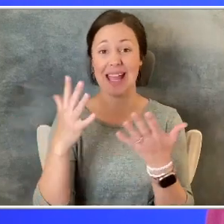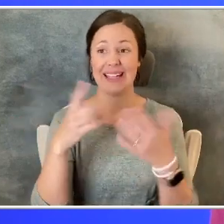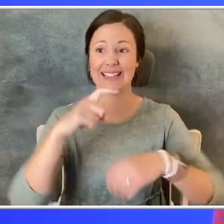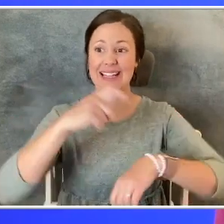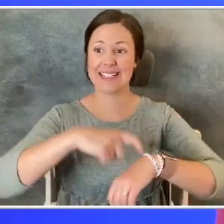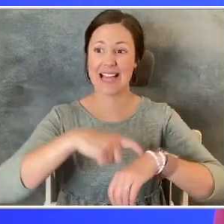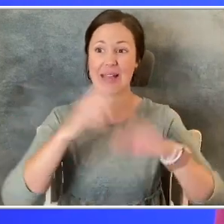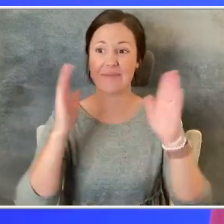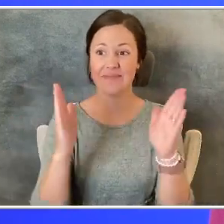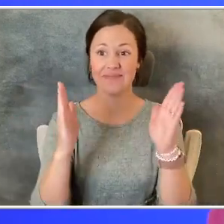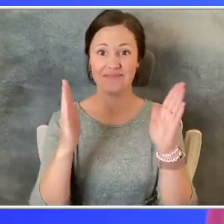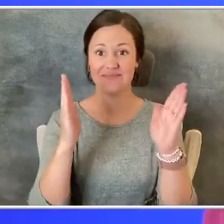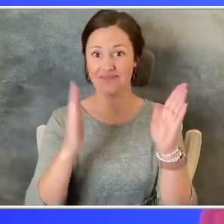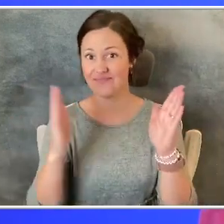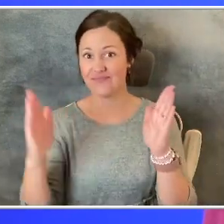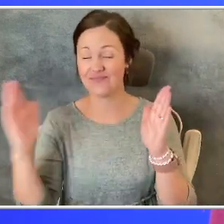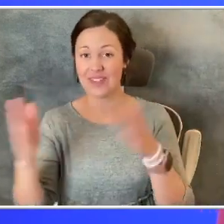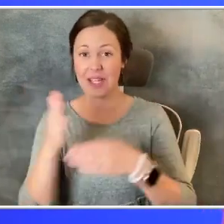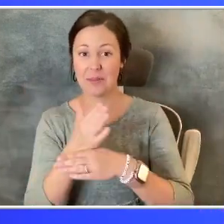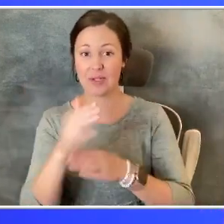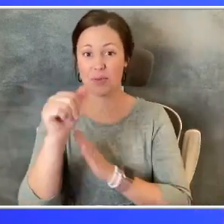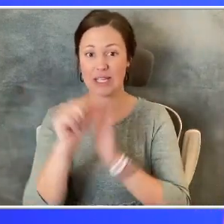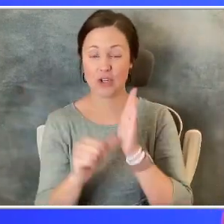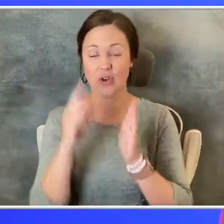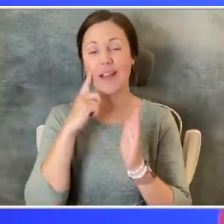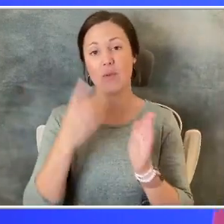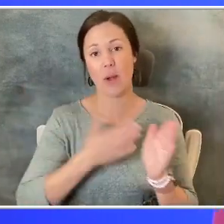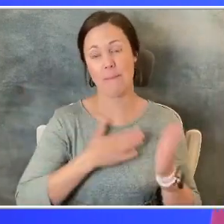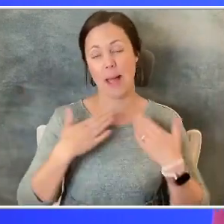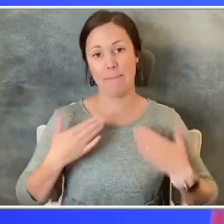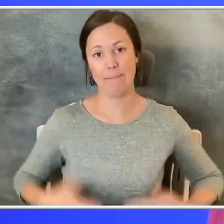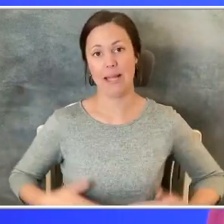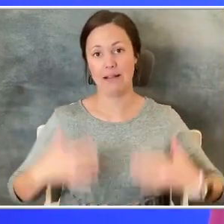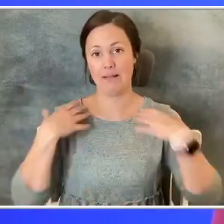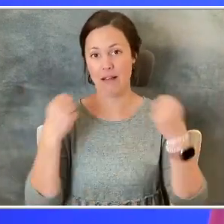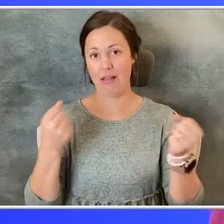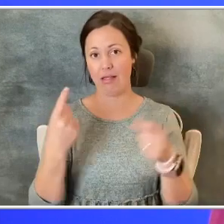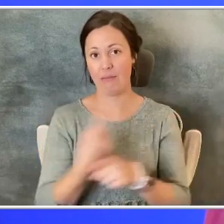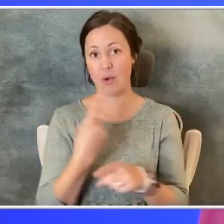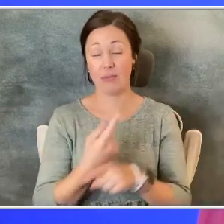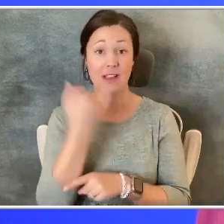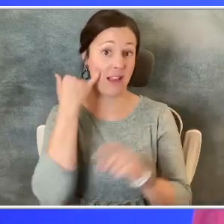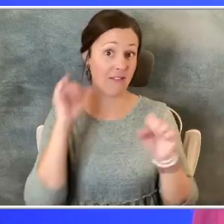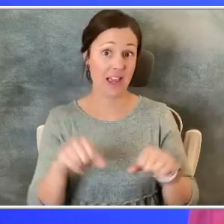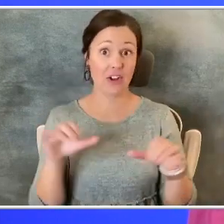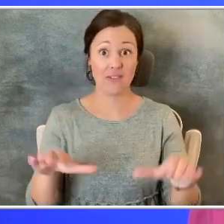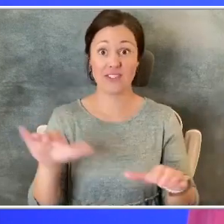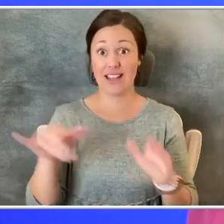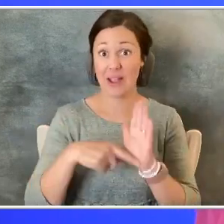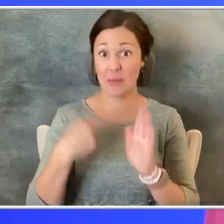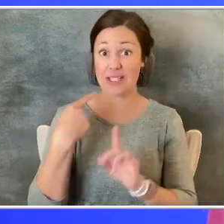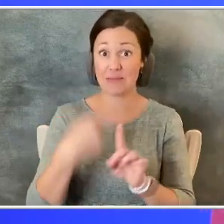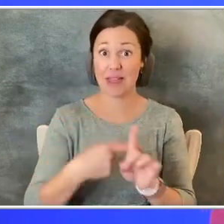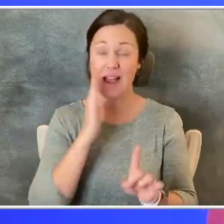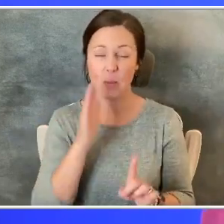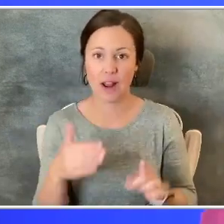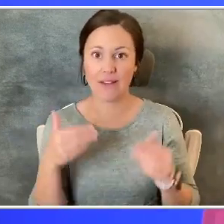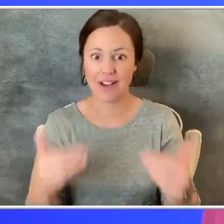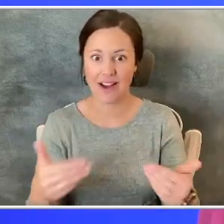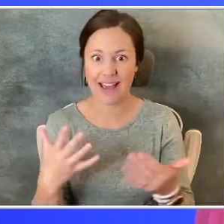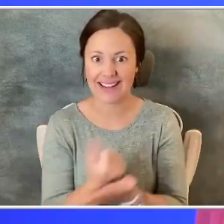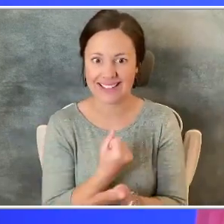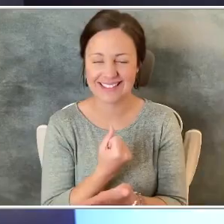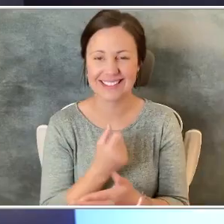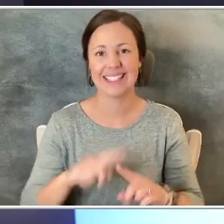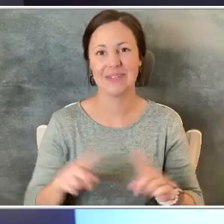surgeries, in order to recover properly. And if I could have done it like once a month, I would have done it once a month. Yeah. So. Or